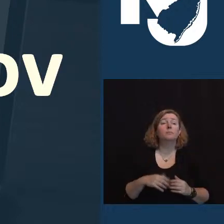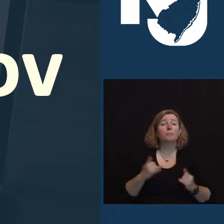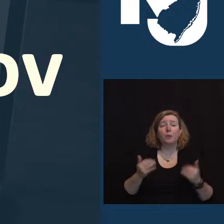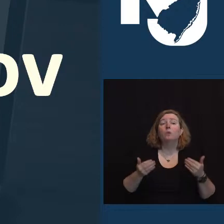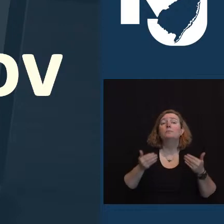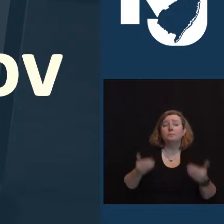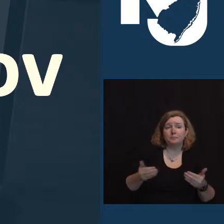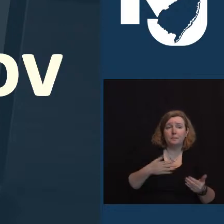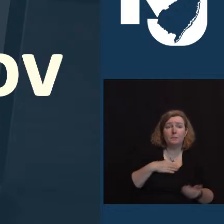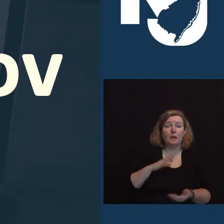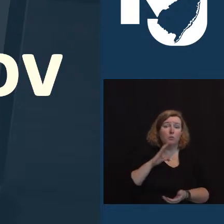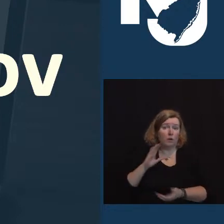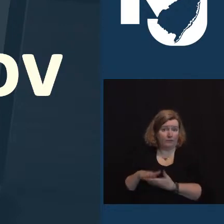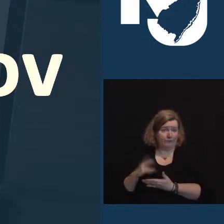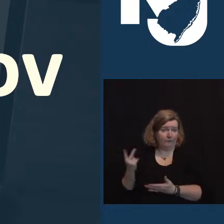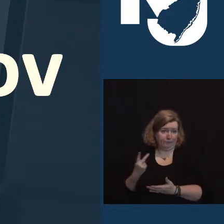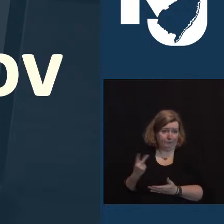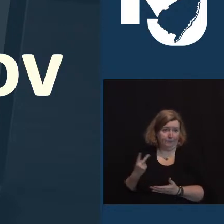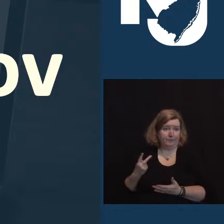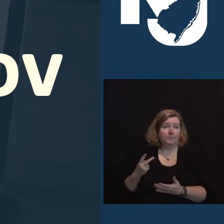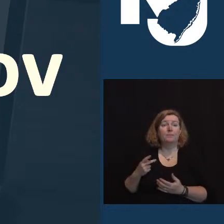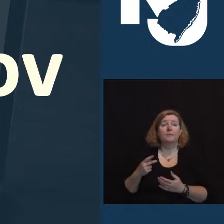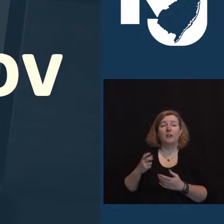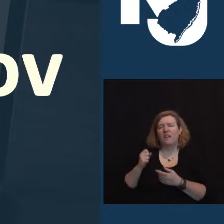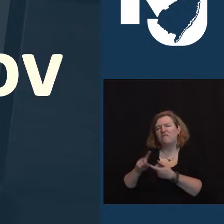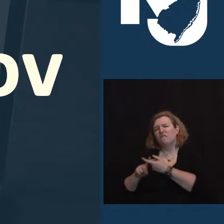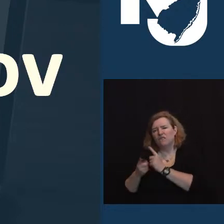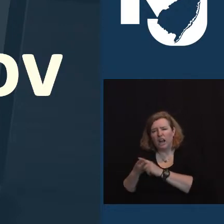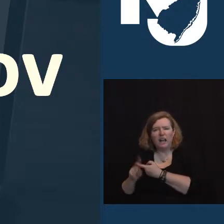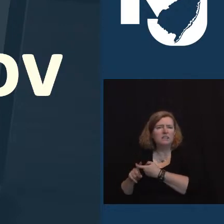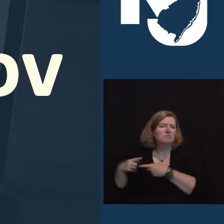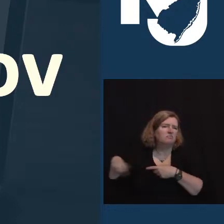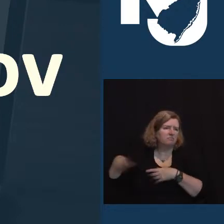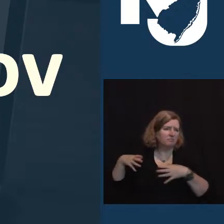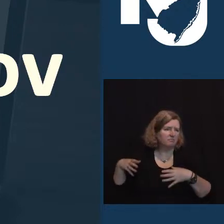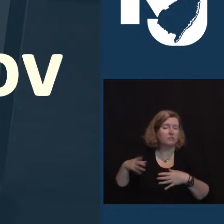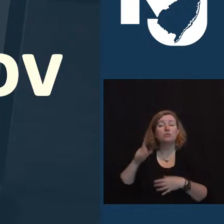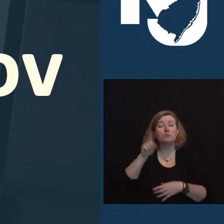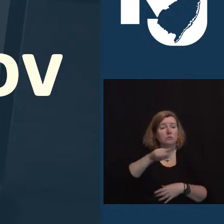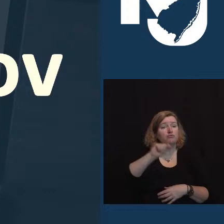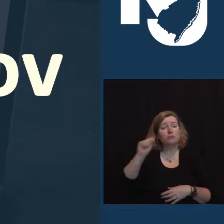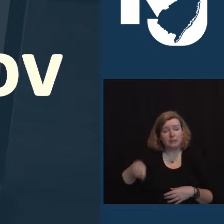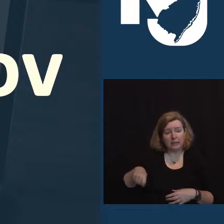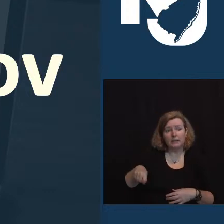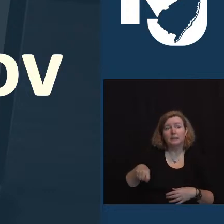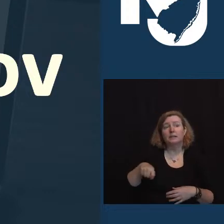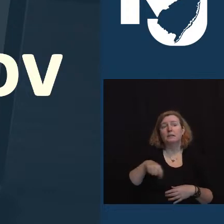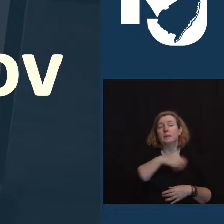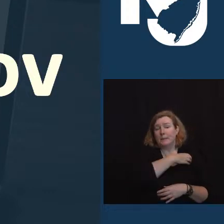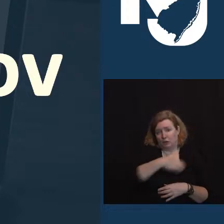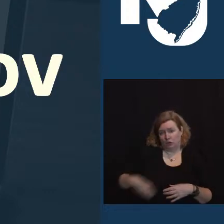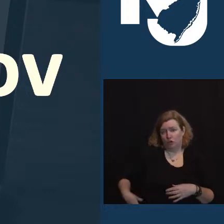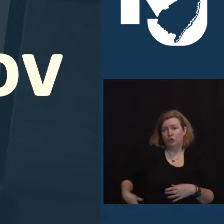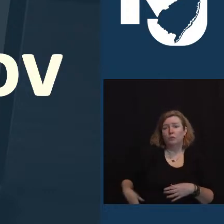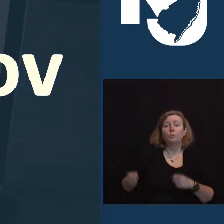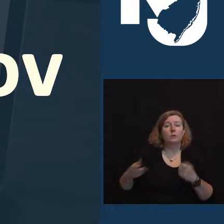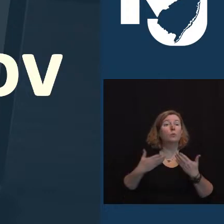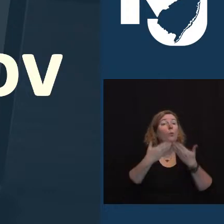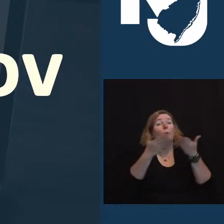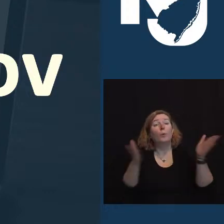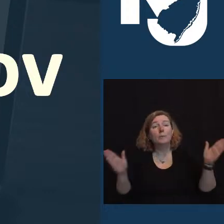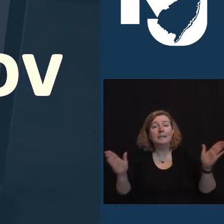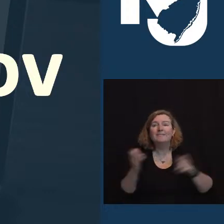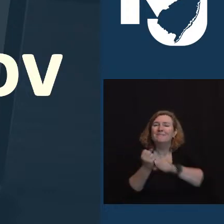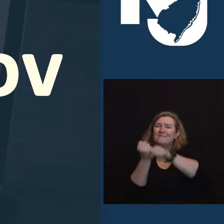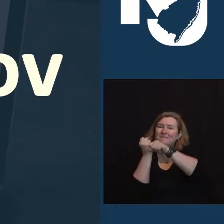with friends, including Mayor Reed Gassiora right here from Trenton, were at the opening Trenton Thunder game last night, which is a big